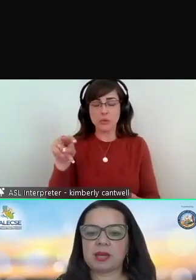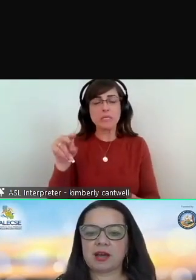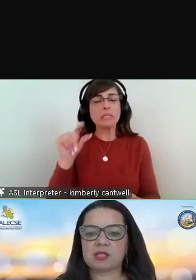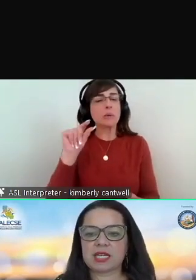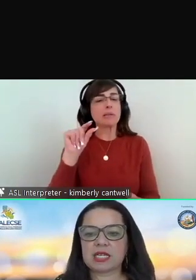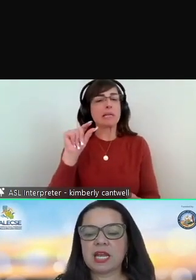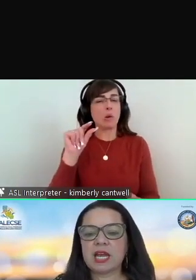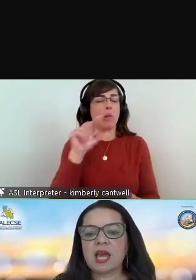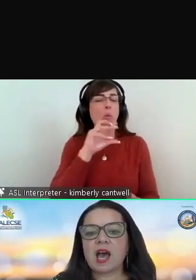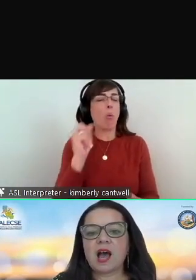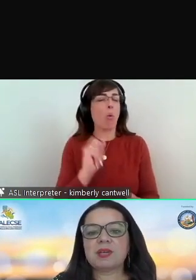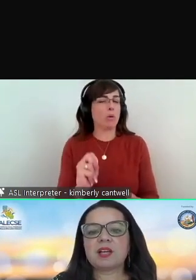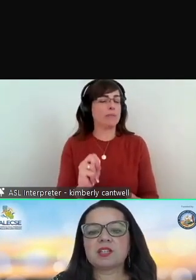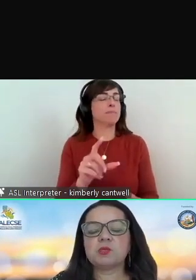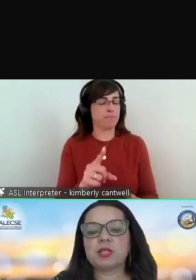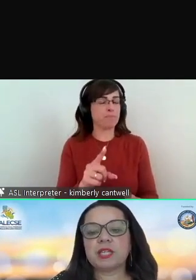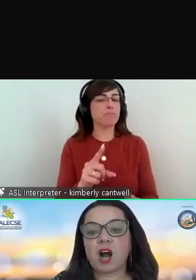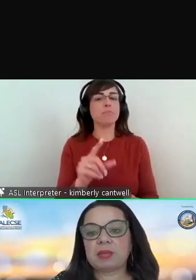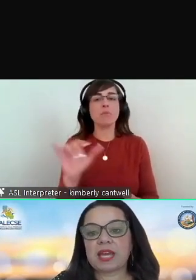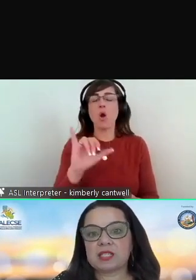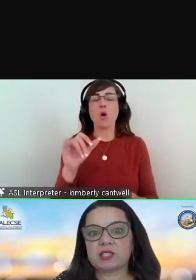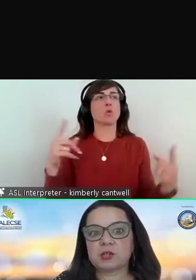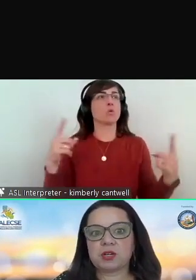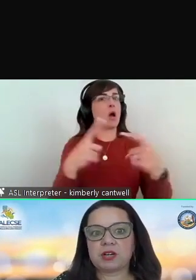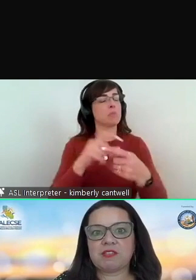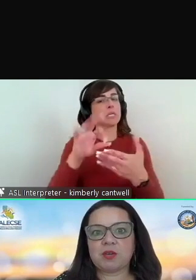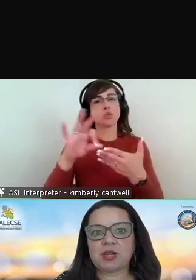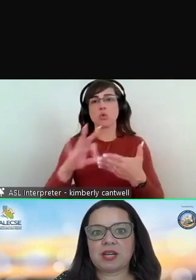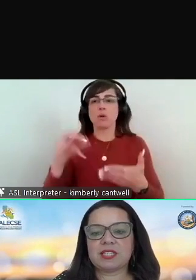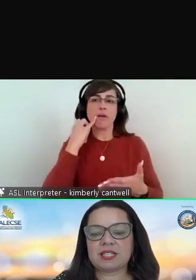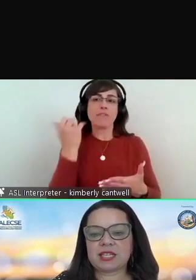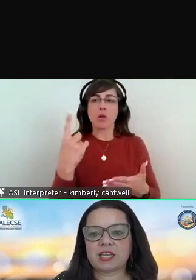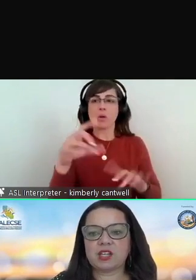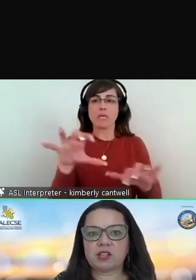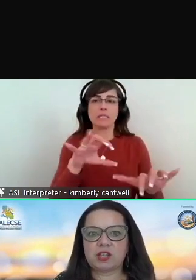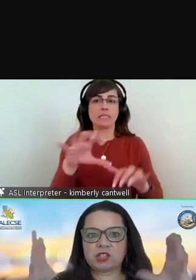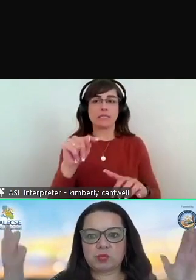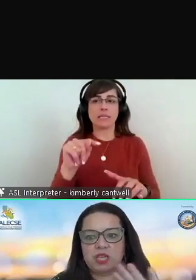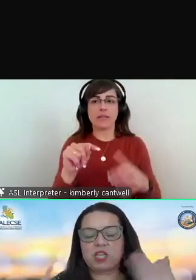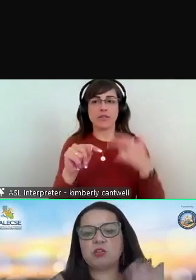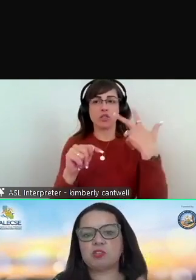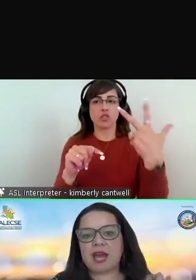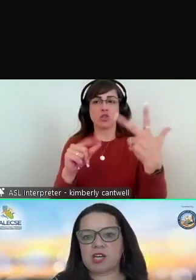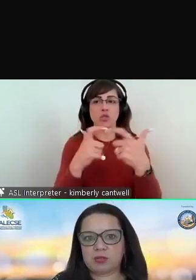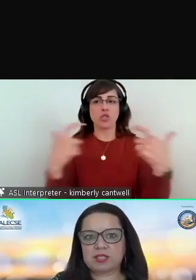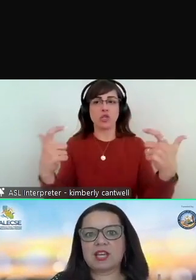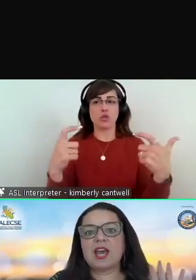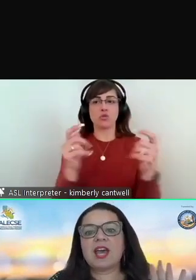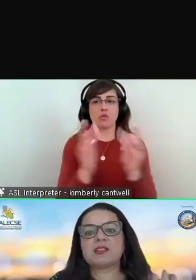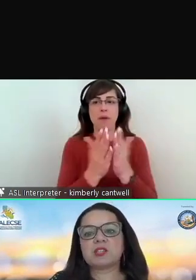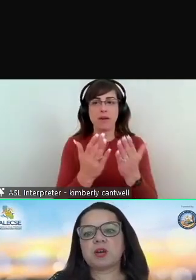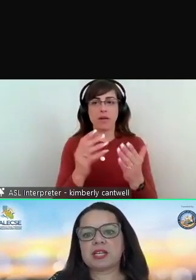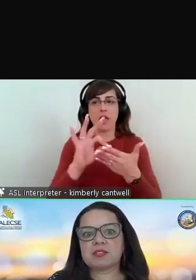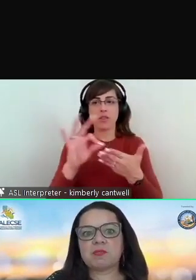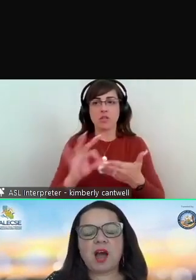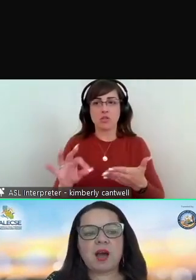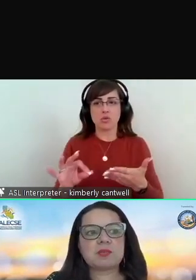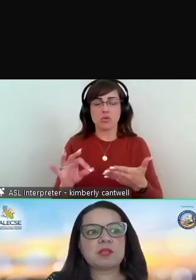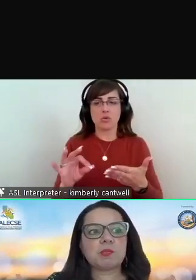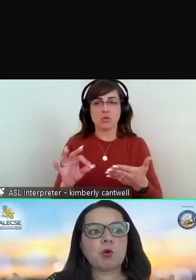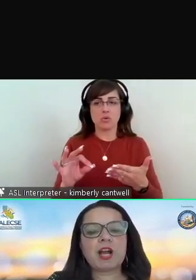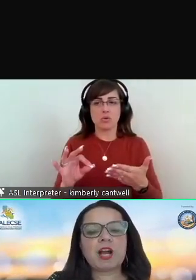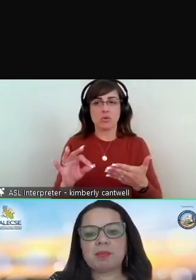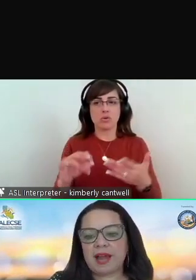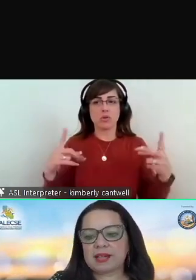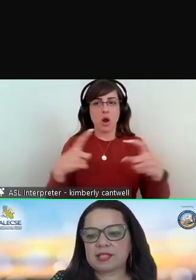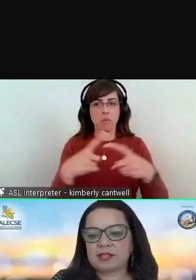bit outdated. It's also really complicated to score. If anyone does it, there's 3 huge manuals, and the scoring is